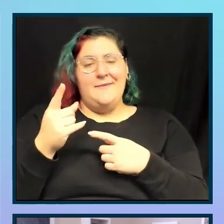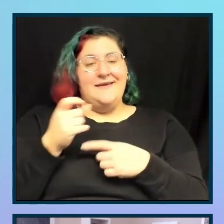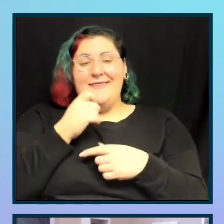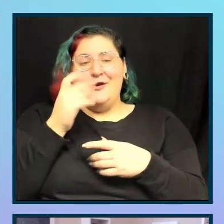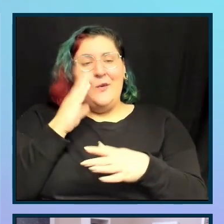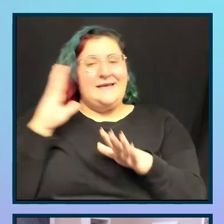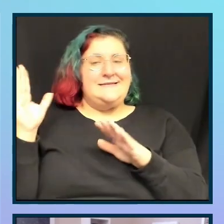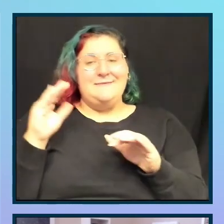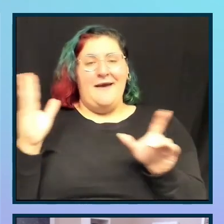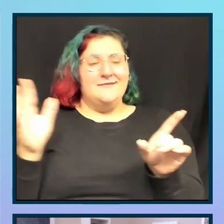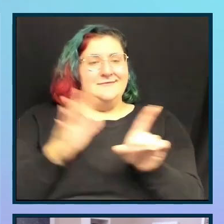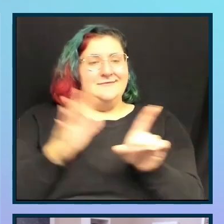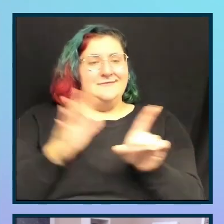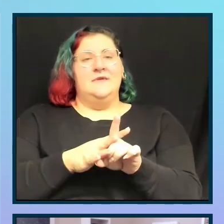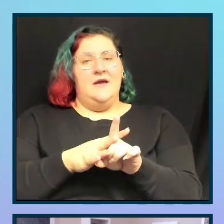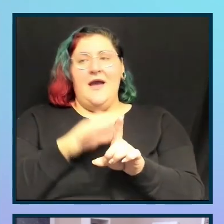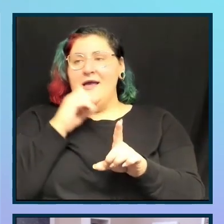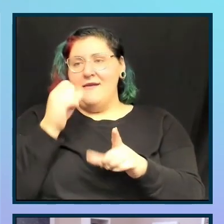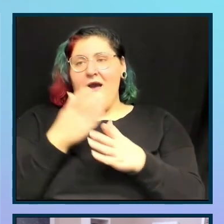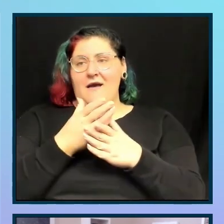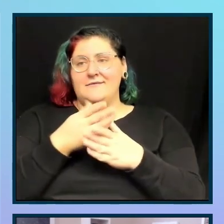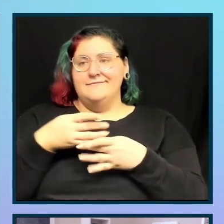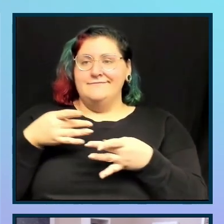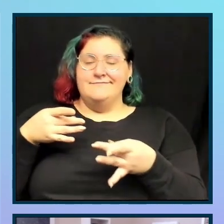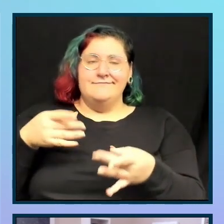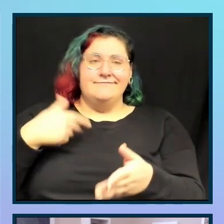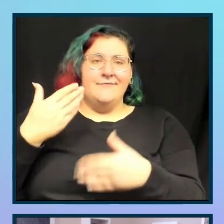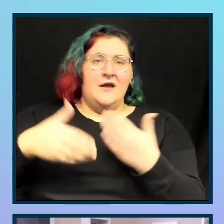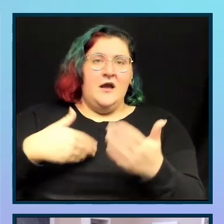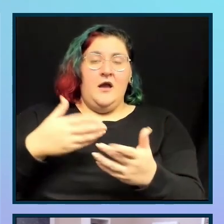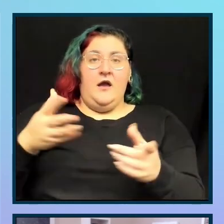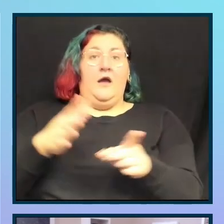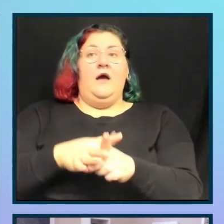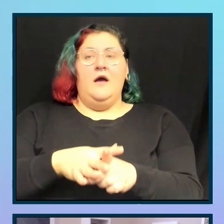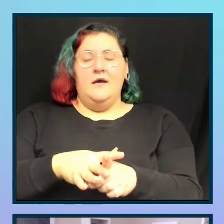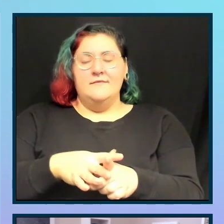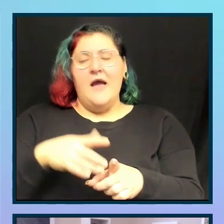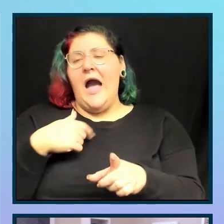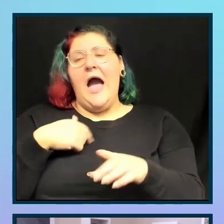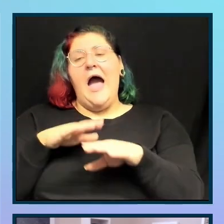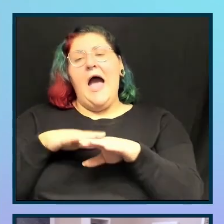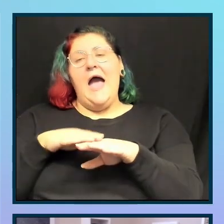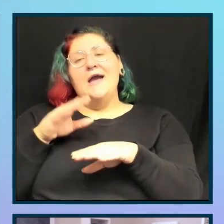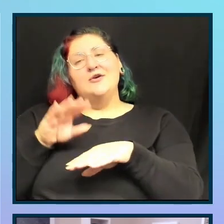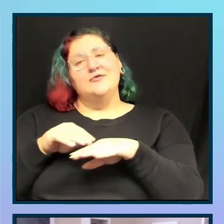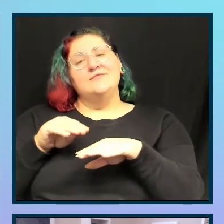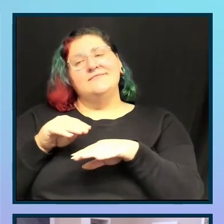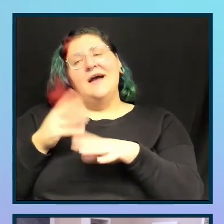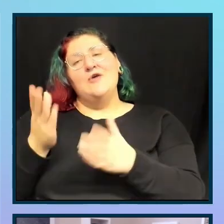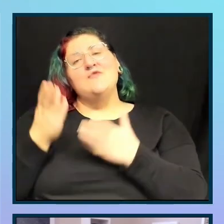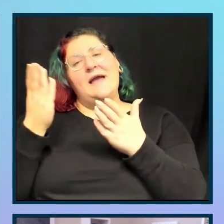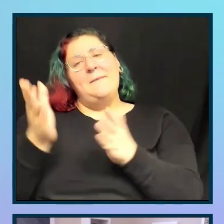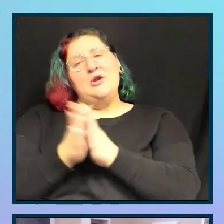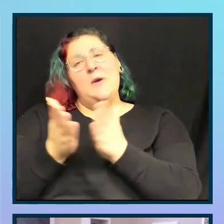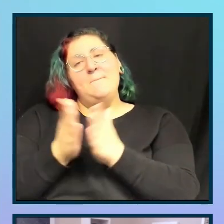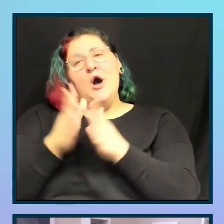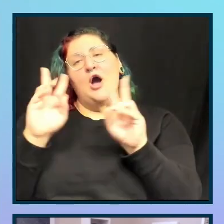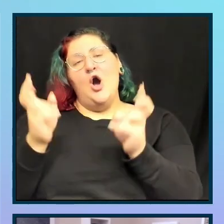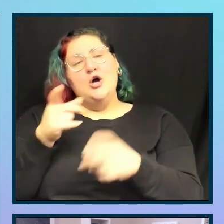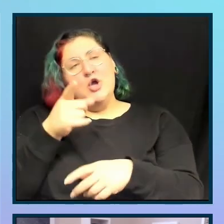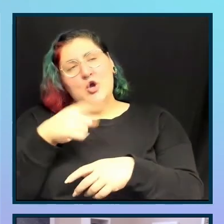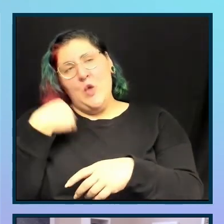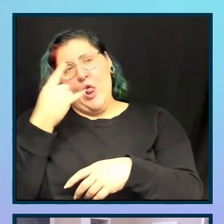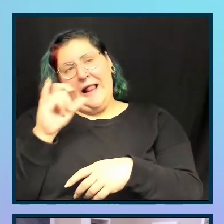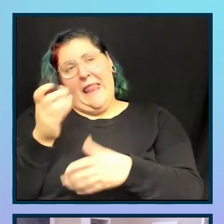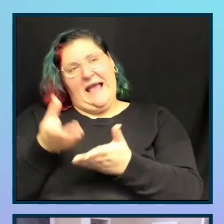data. I also highly recommend her book, You Look Like a Thing and I Love You, which is an incredible book